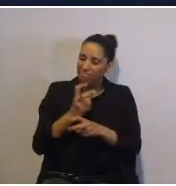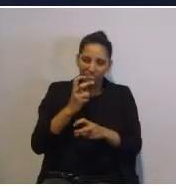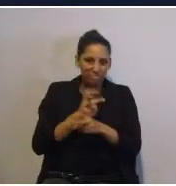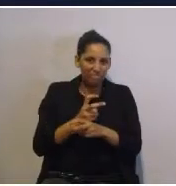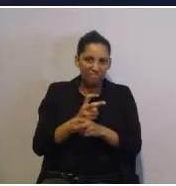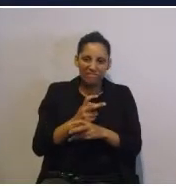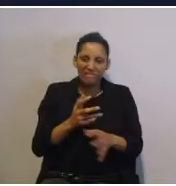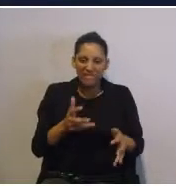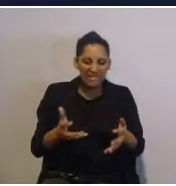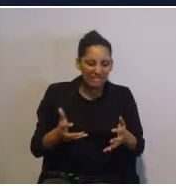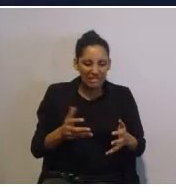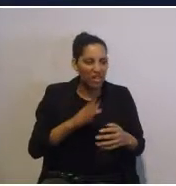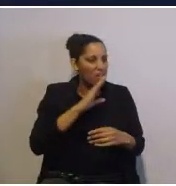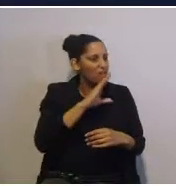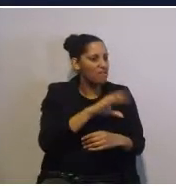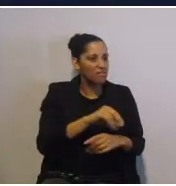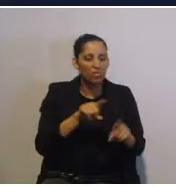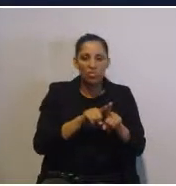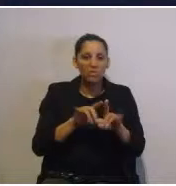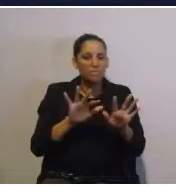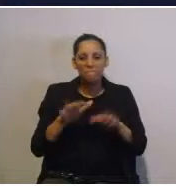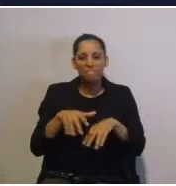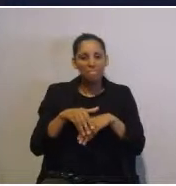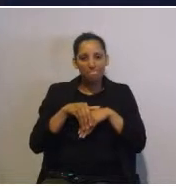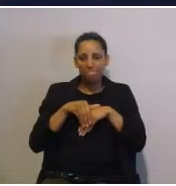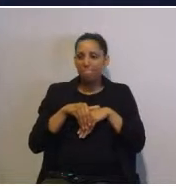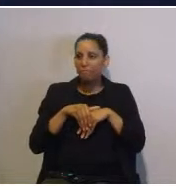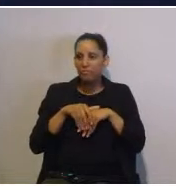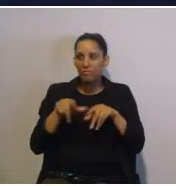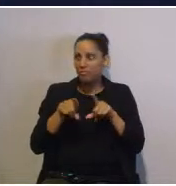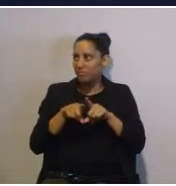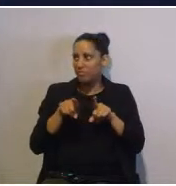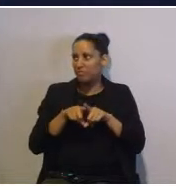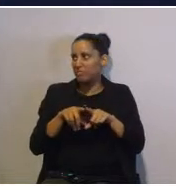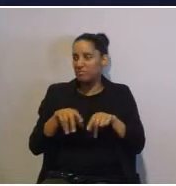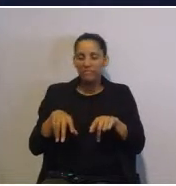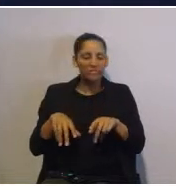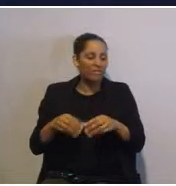ask people. Some don't even ask, and they don't have.